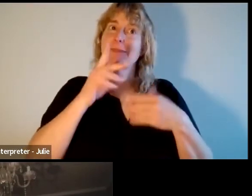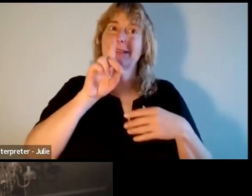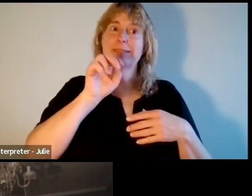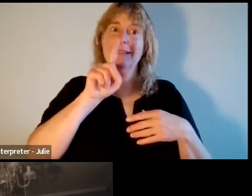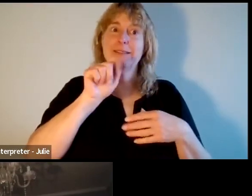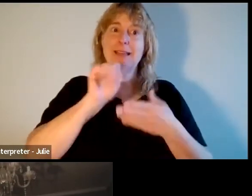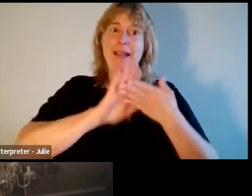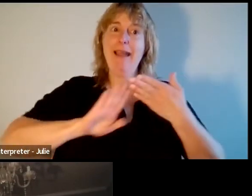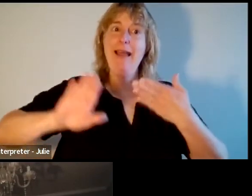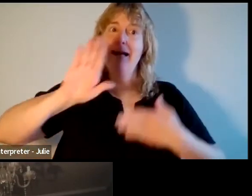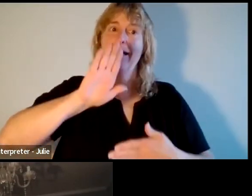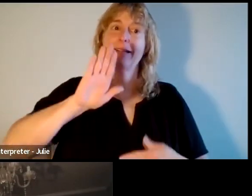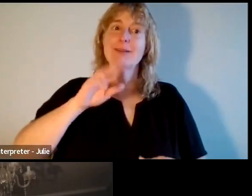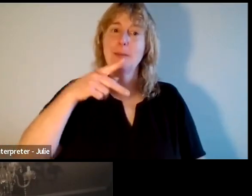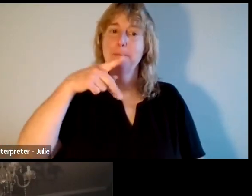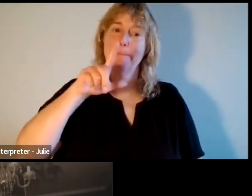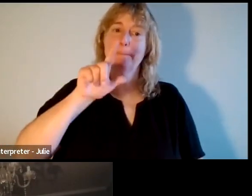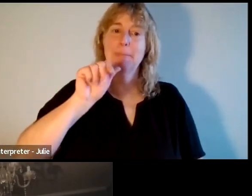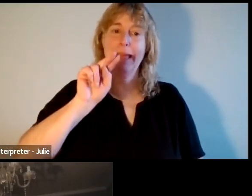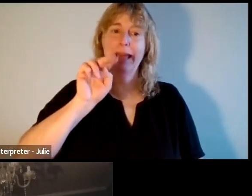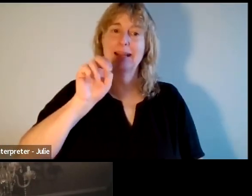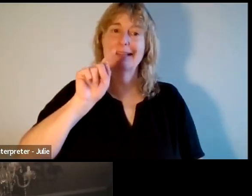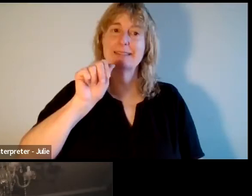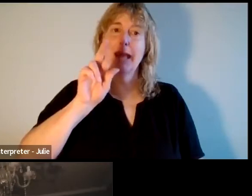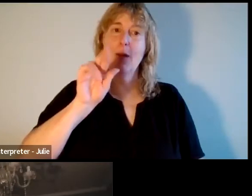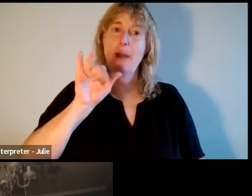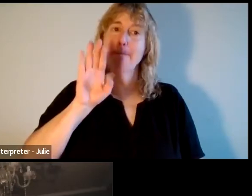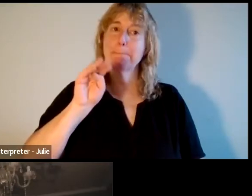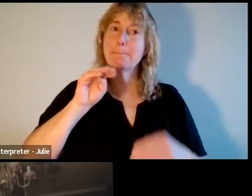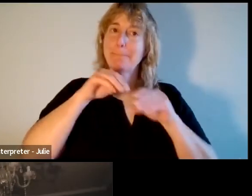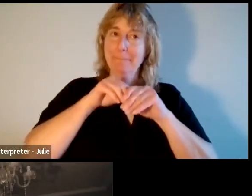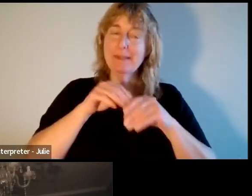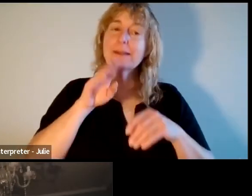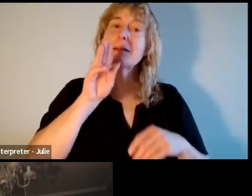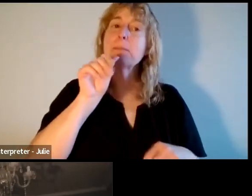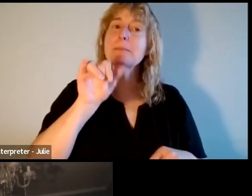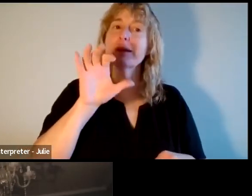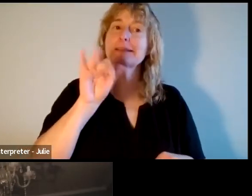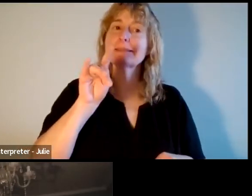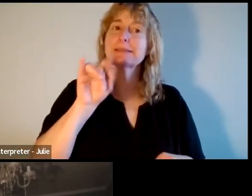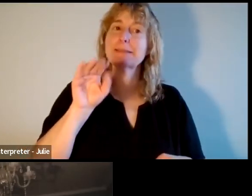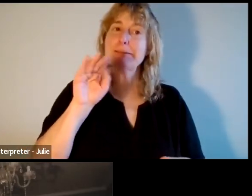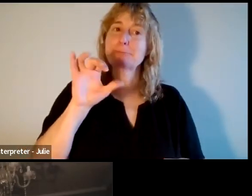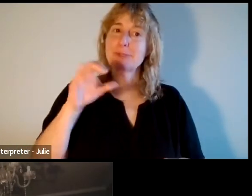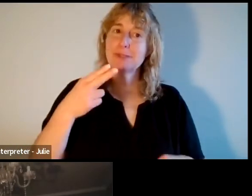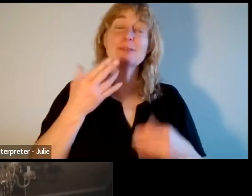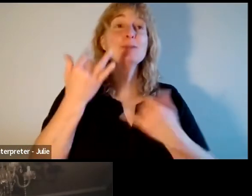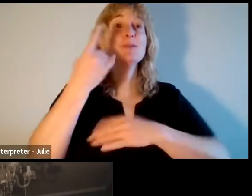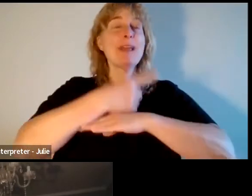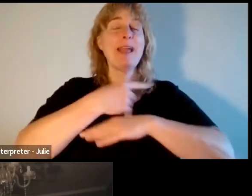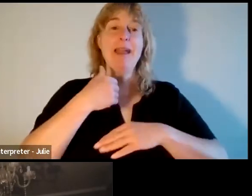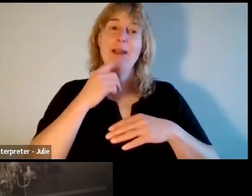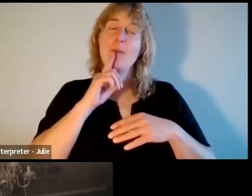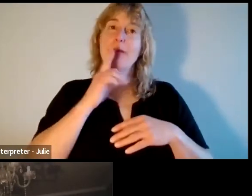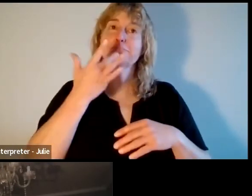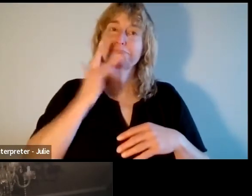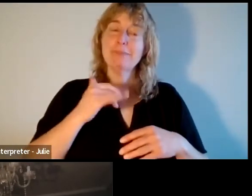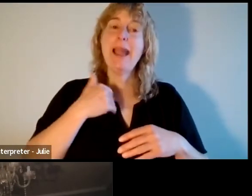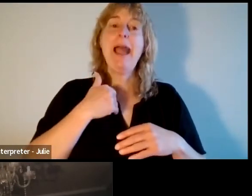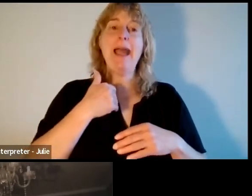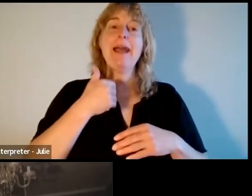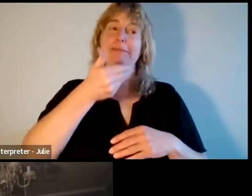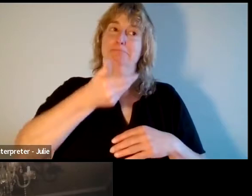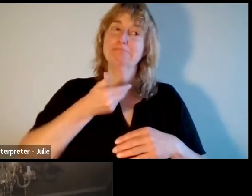host one of these events. And today we're very fortunate to have a guest speaker. His name is Dr. Michael Meyer from